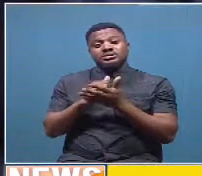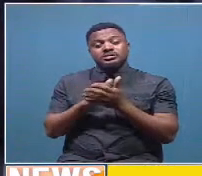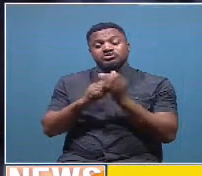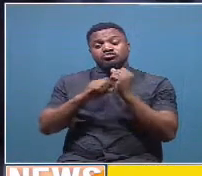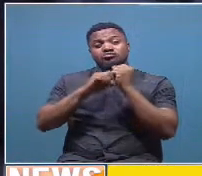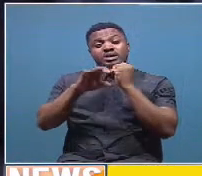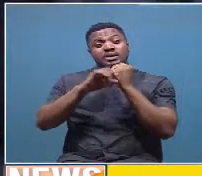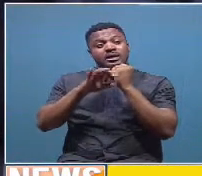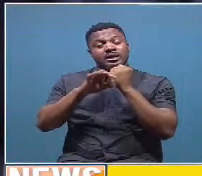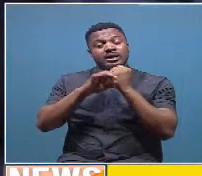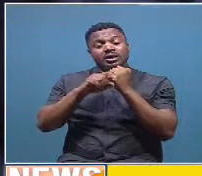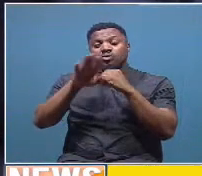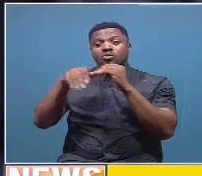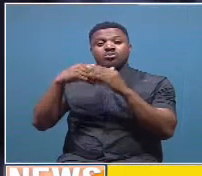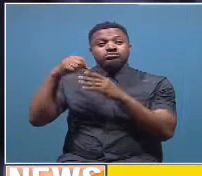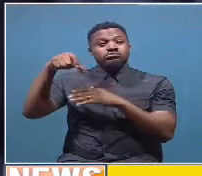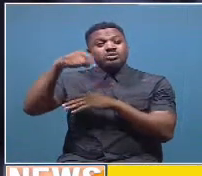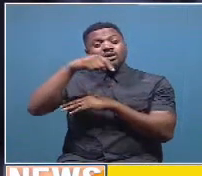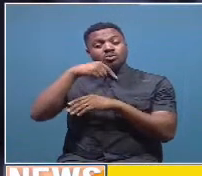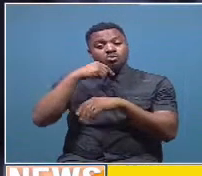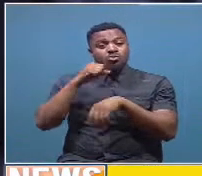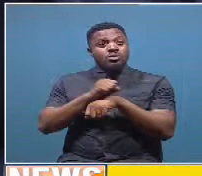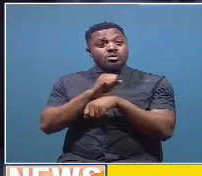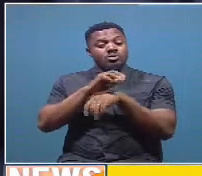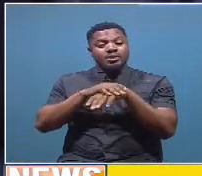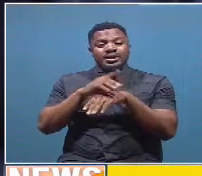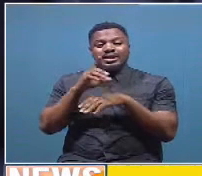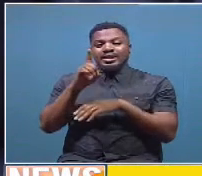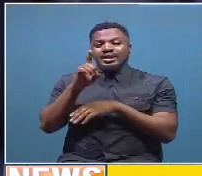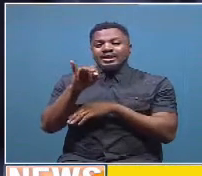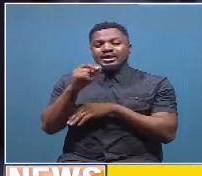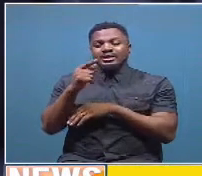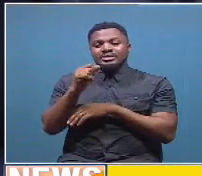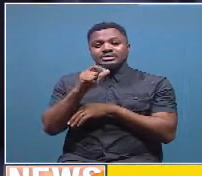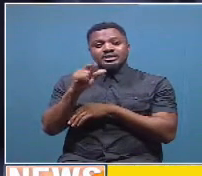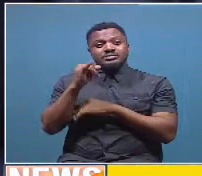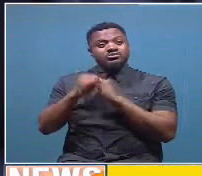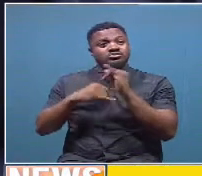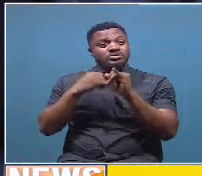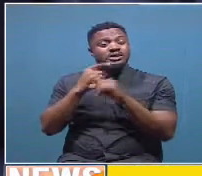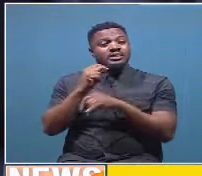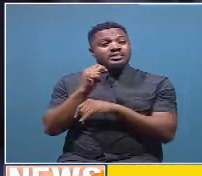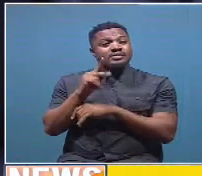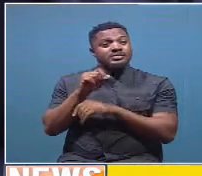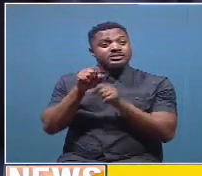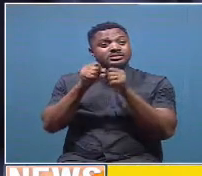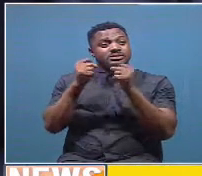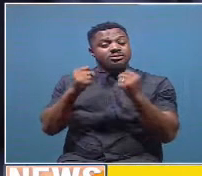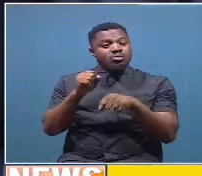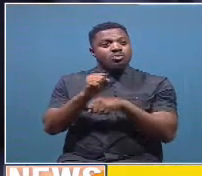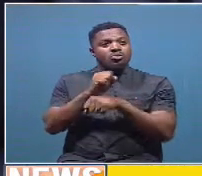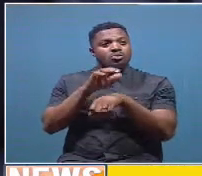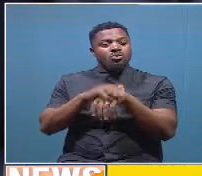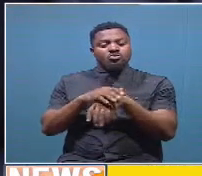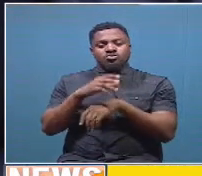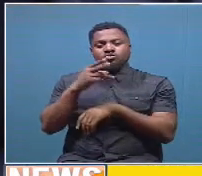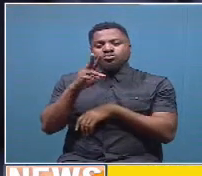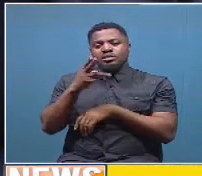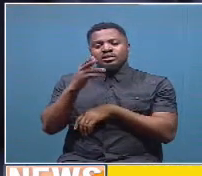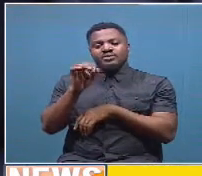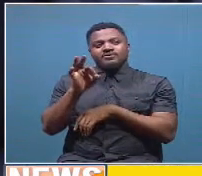broadcast stations which operate on the digital terrestrial television system operate on the UHF